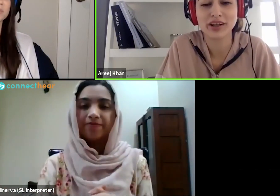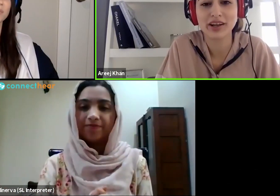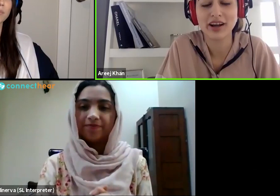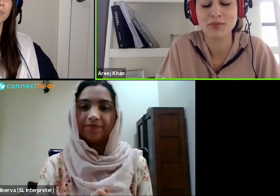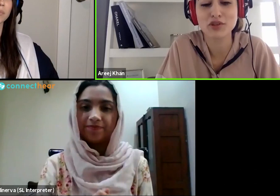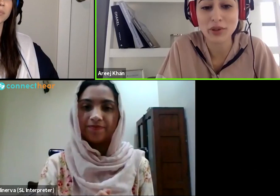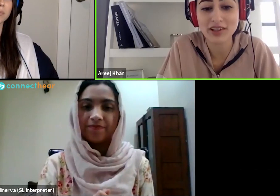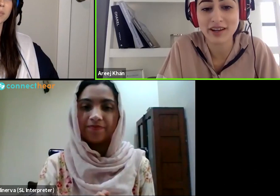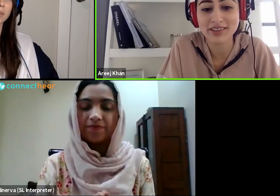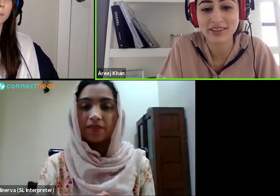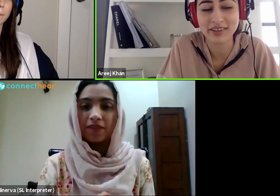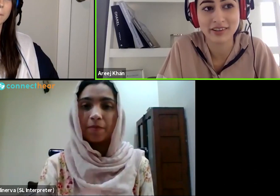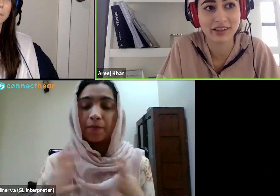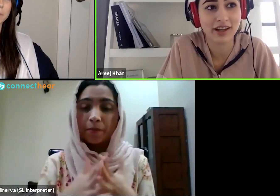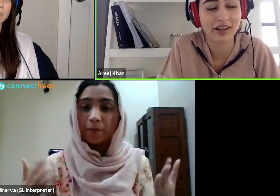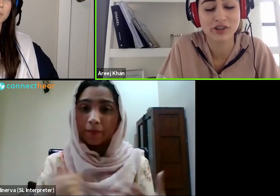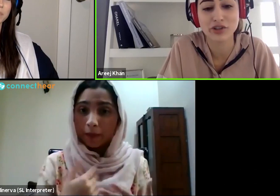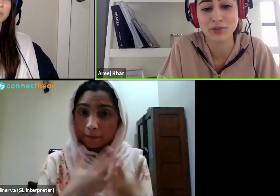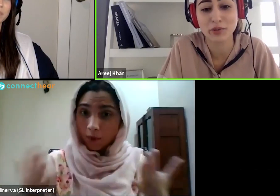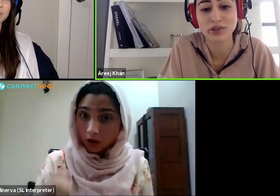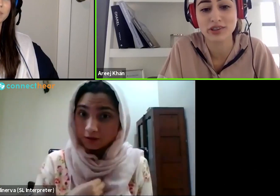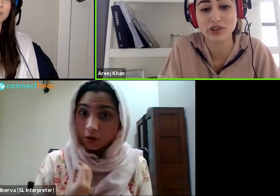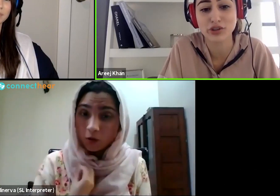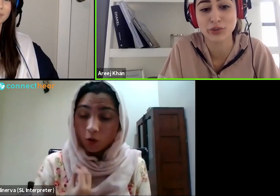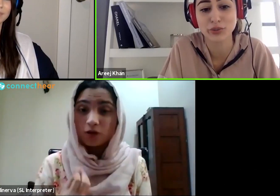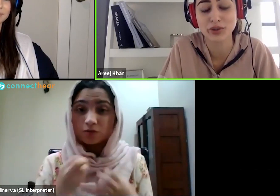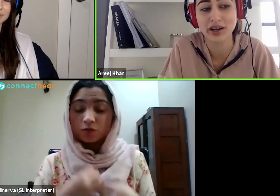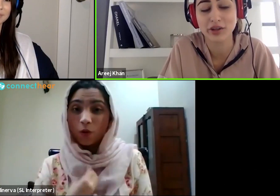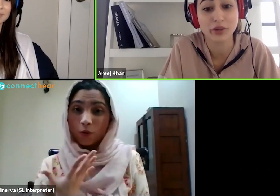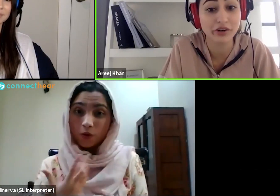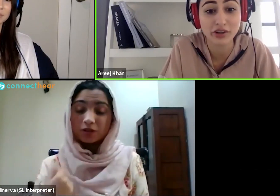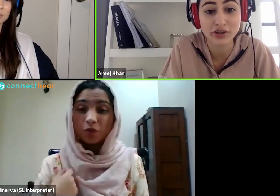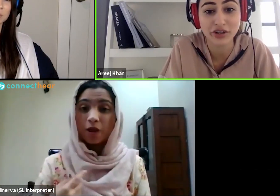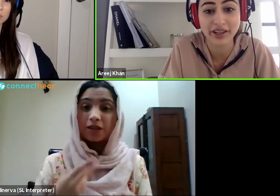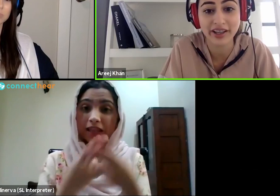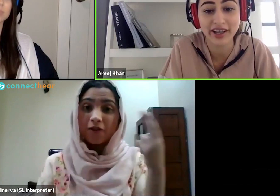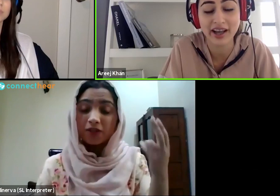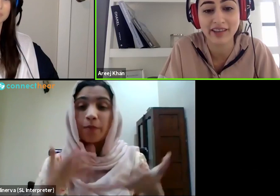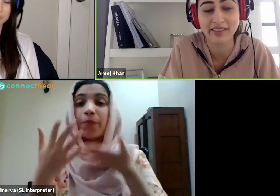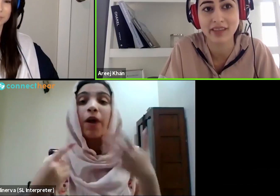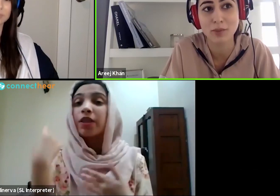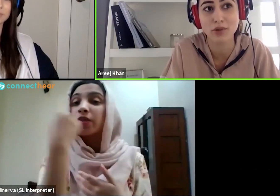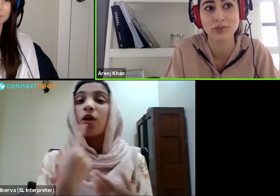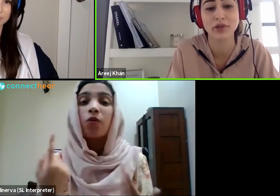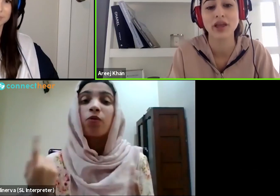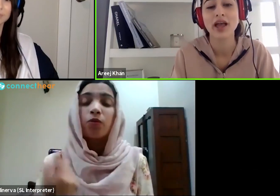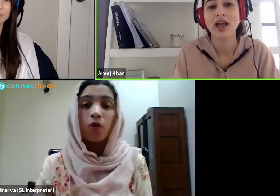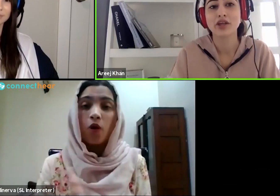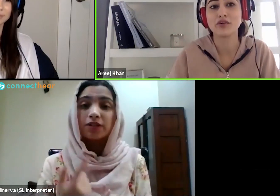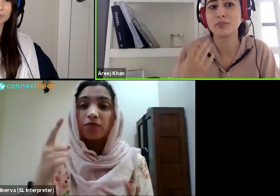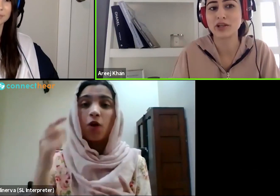So I'm so excited to introduce my audience to your hearing loss journey, and then